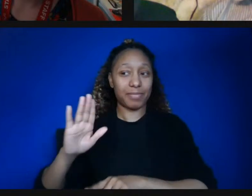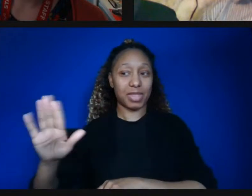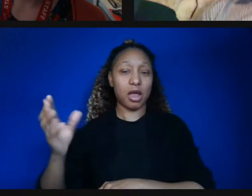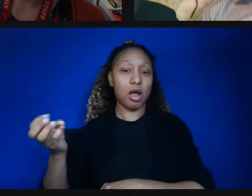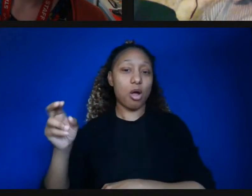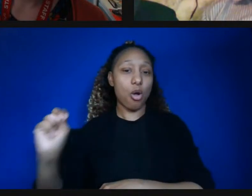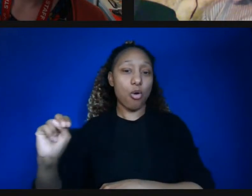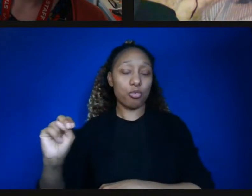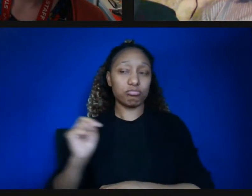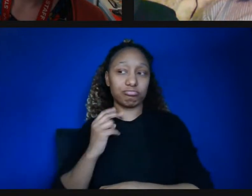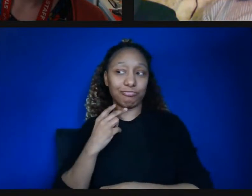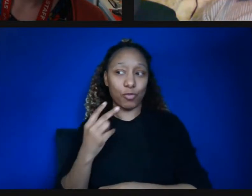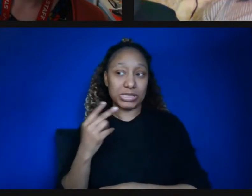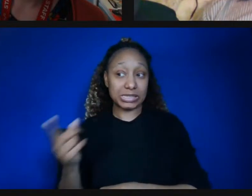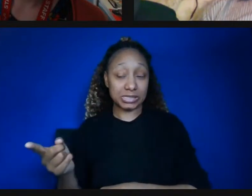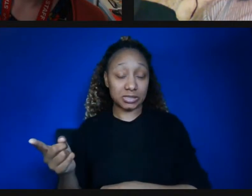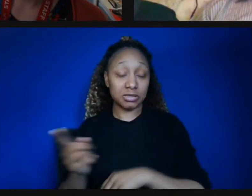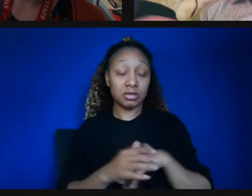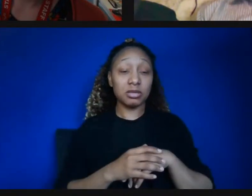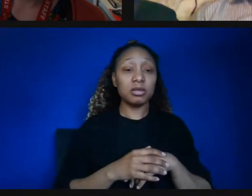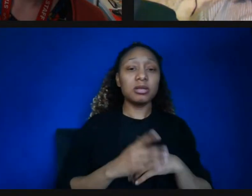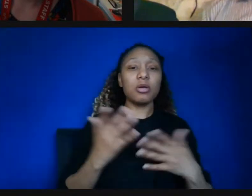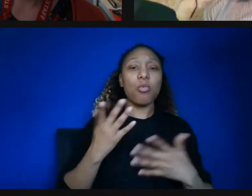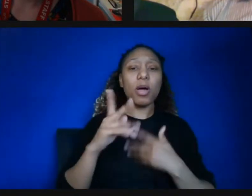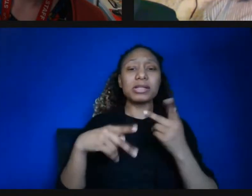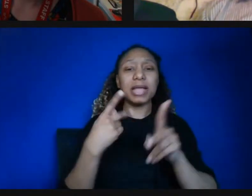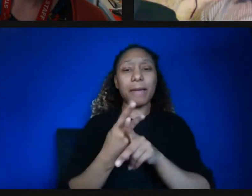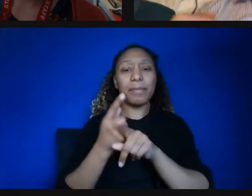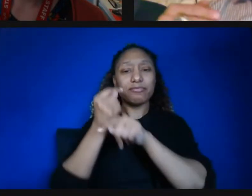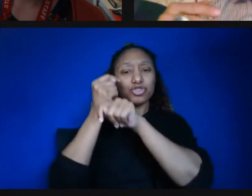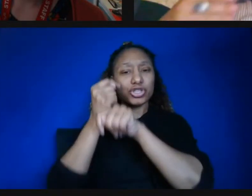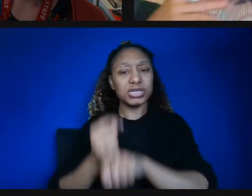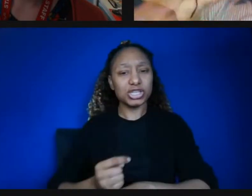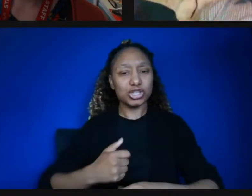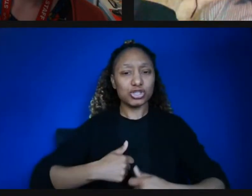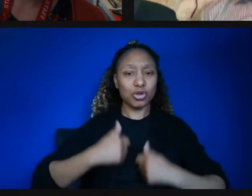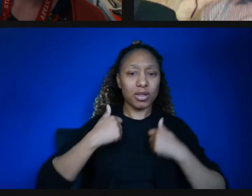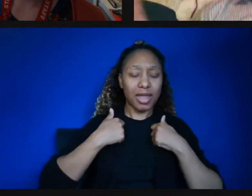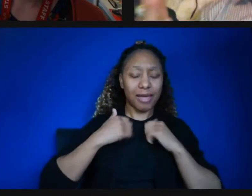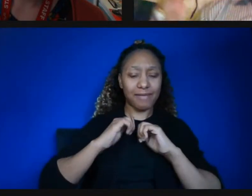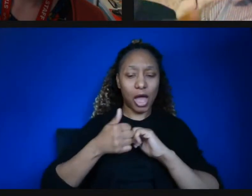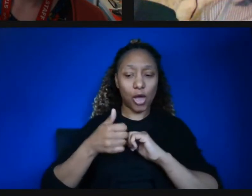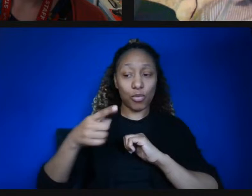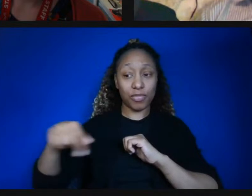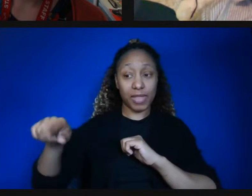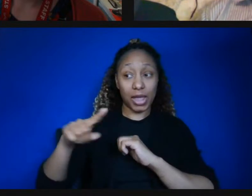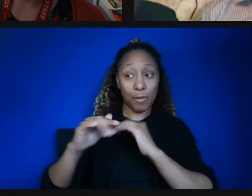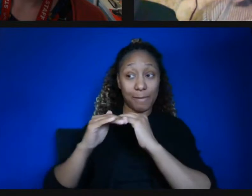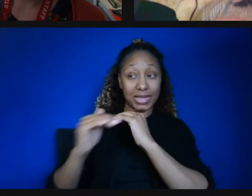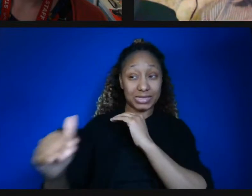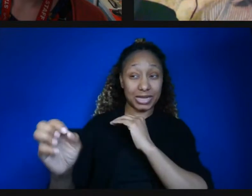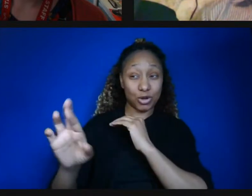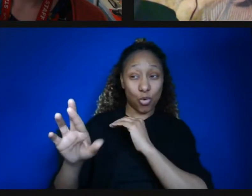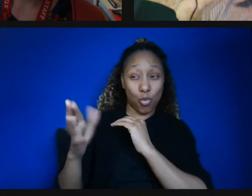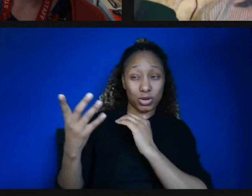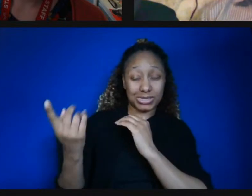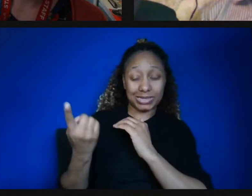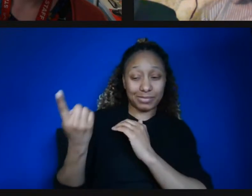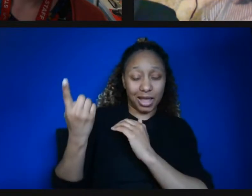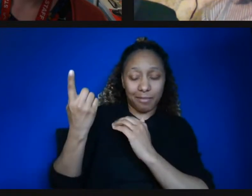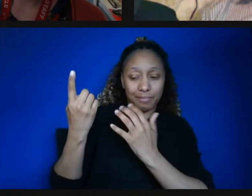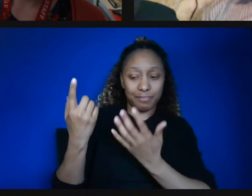voices. What kind of traditions and lifeways are people maintaining, or what ones have they lost but that they